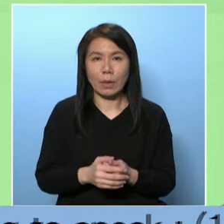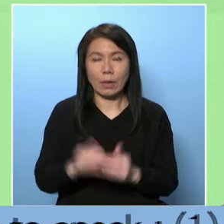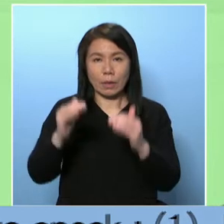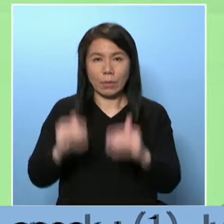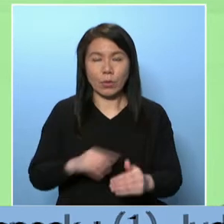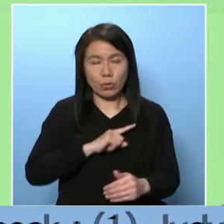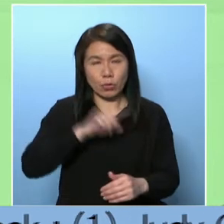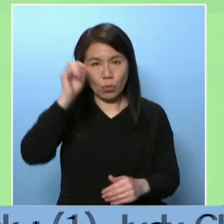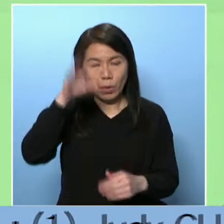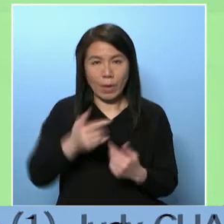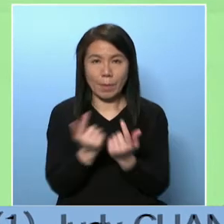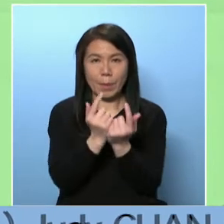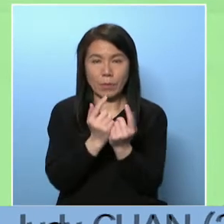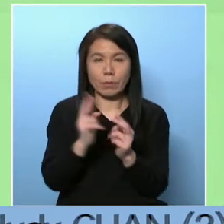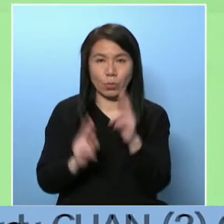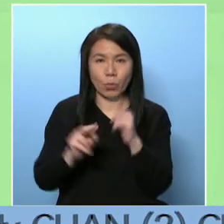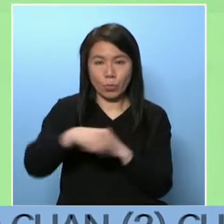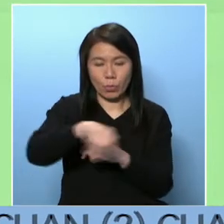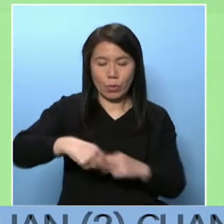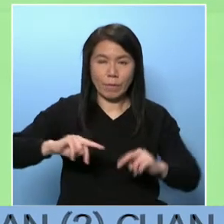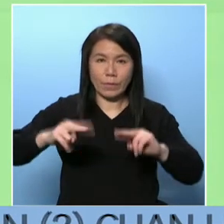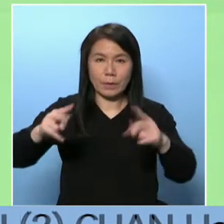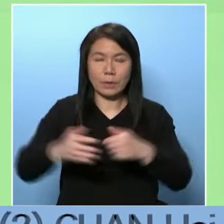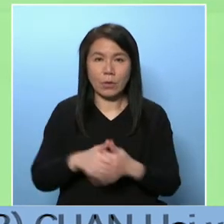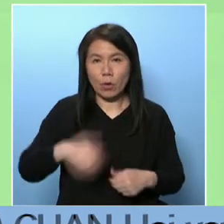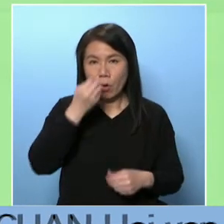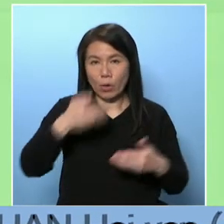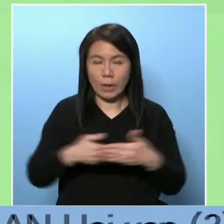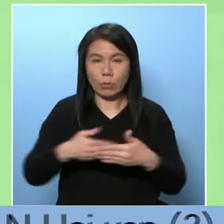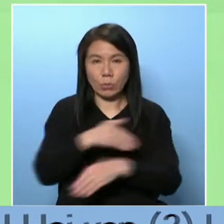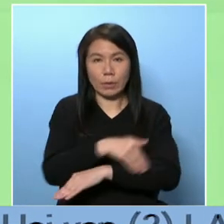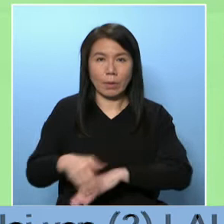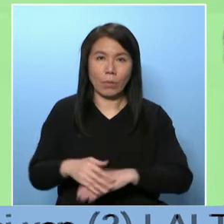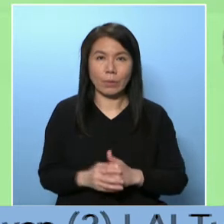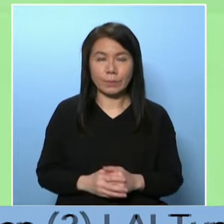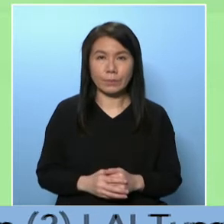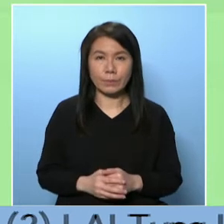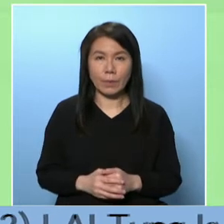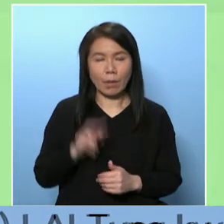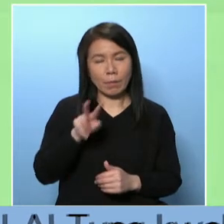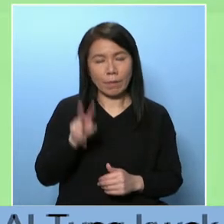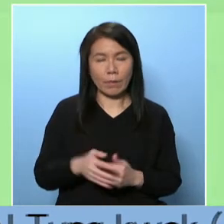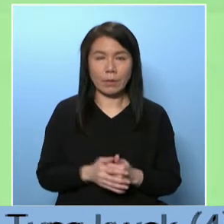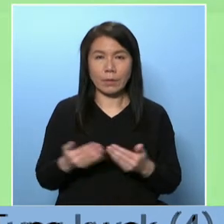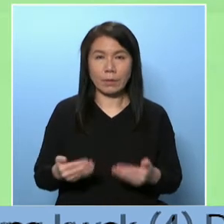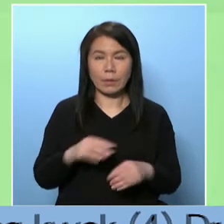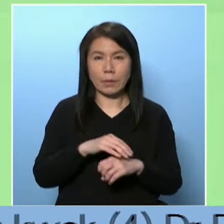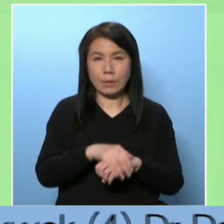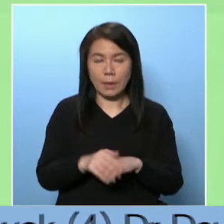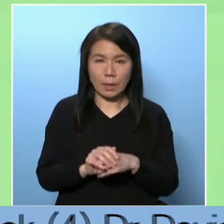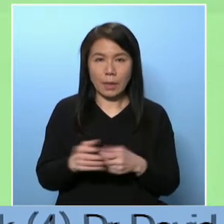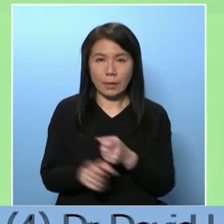the cases. We will achieve zero infection. Now, I'd like to turn to the rural development and also Hong Kong's transport